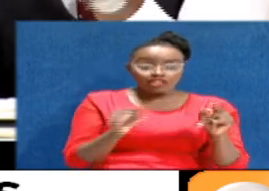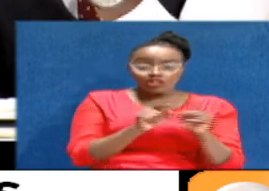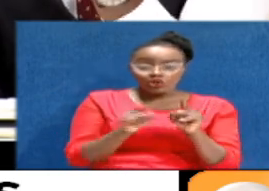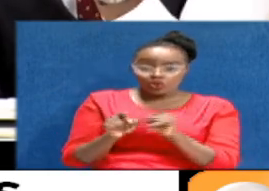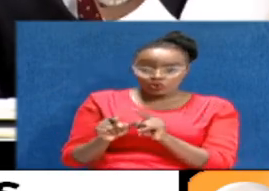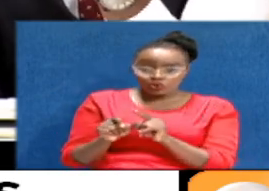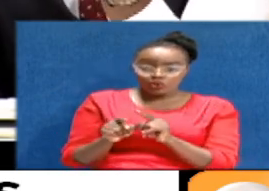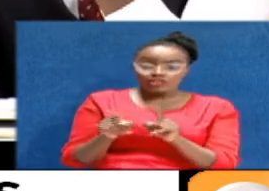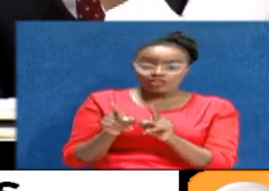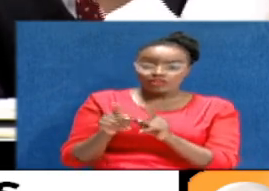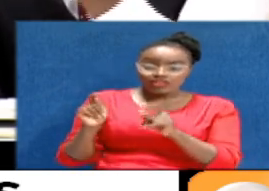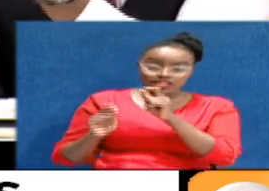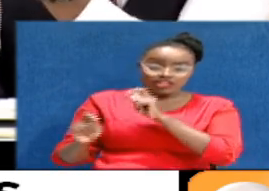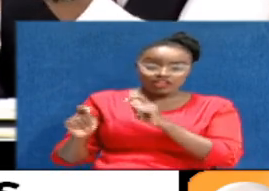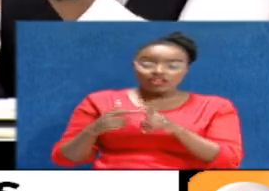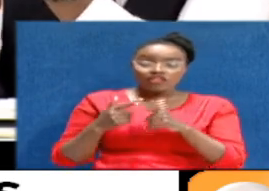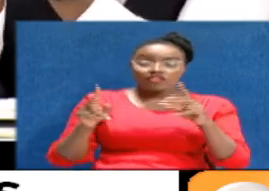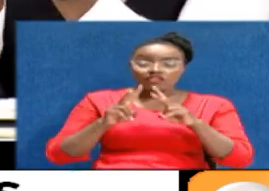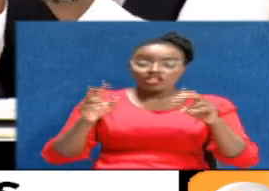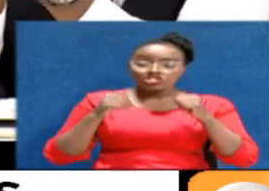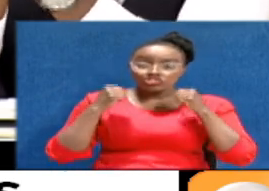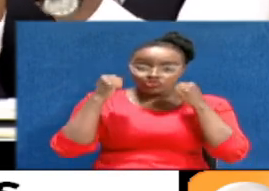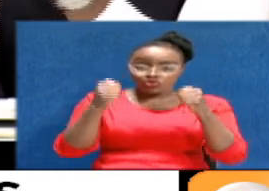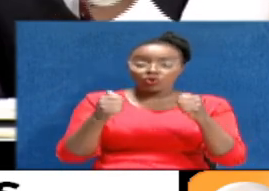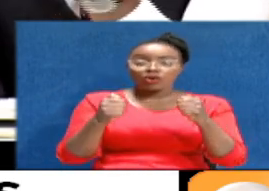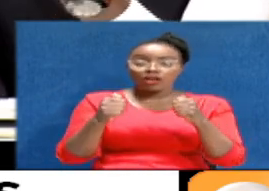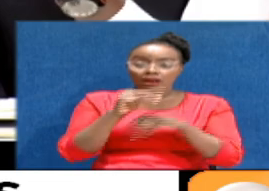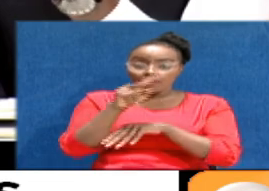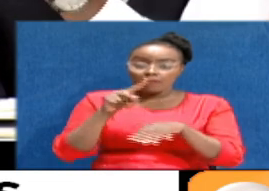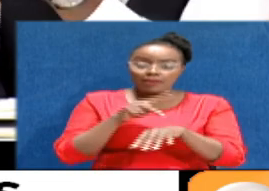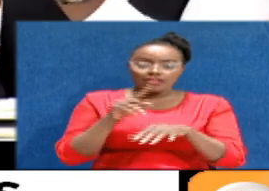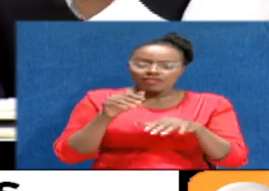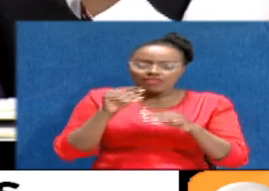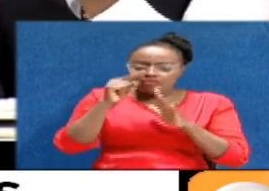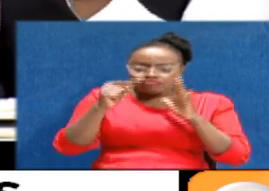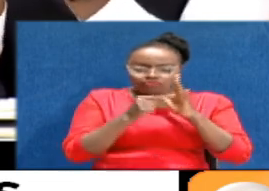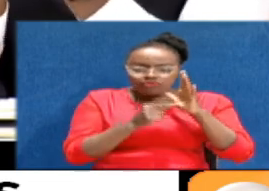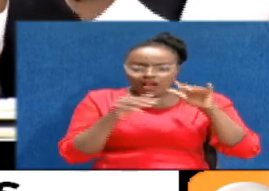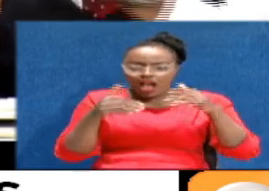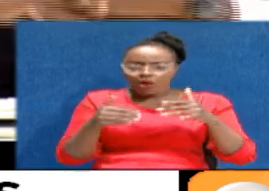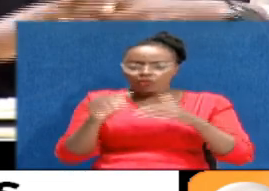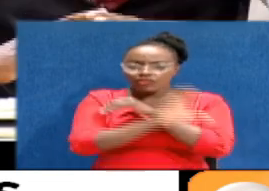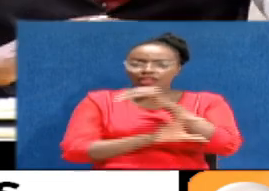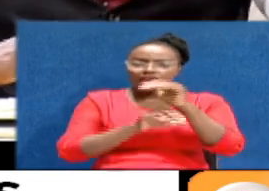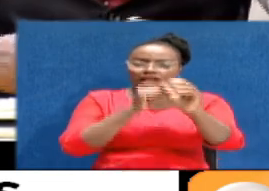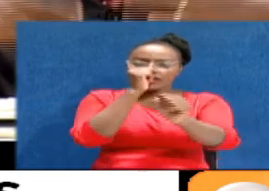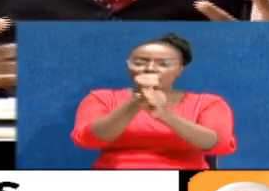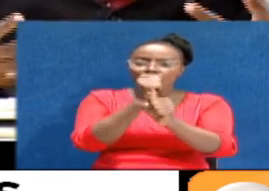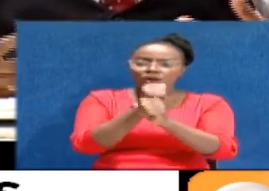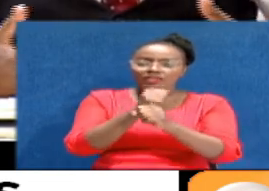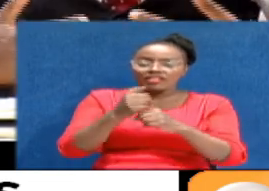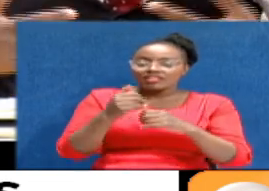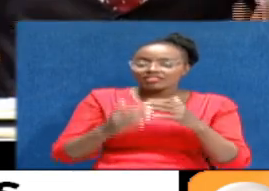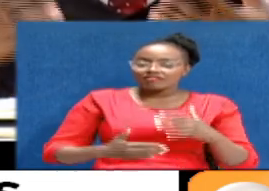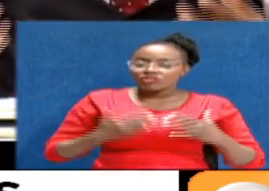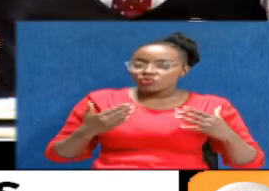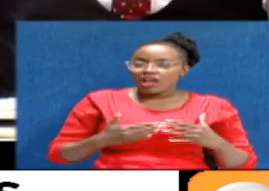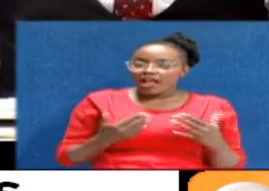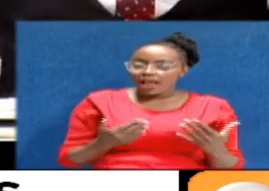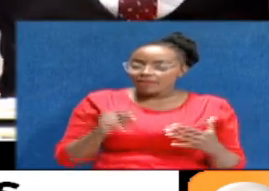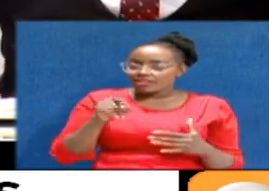And steeped in tradition, very strong principles on how their country runs and all that. So this excitement of